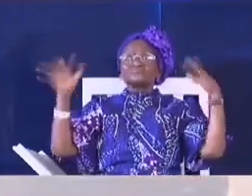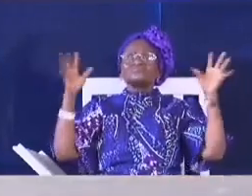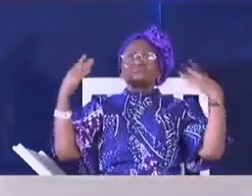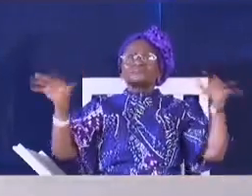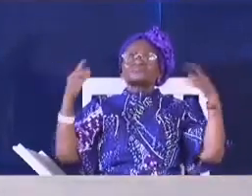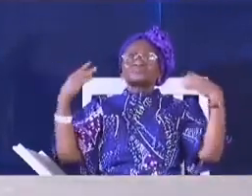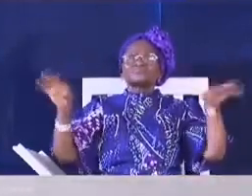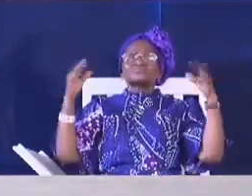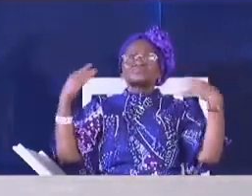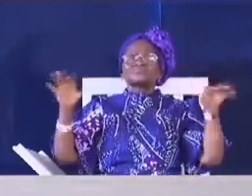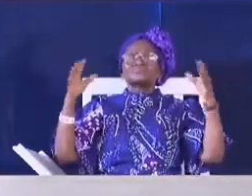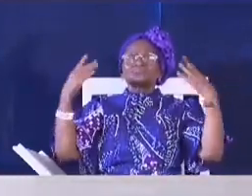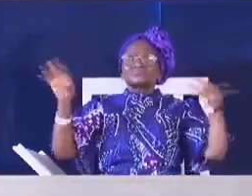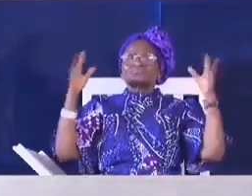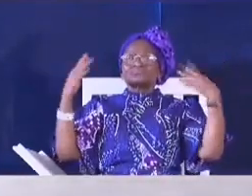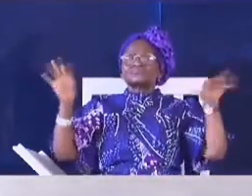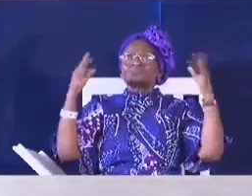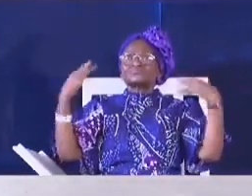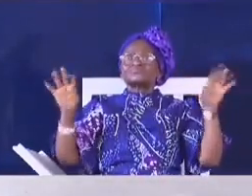The choice is yours.